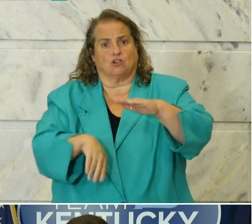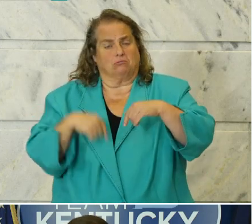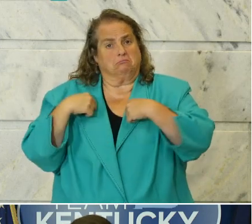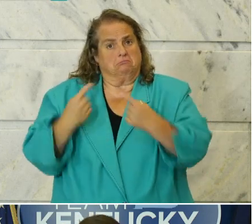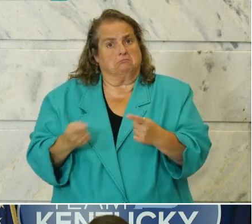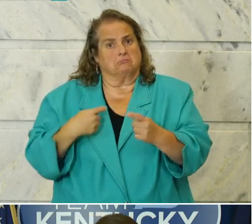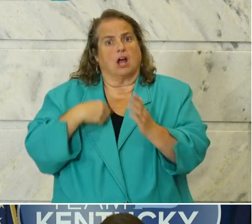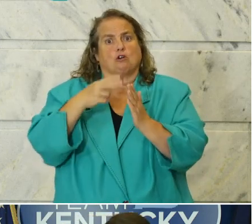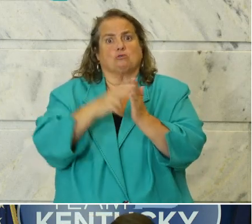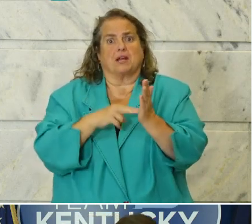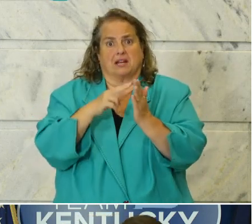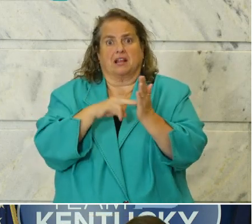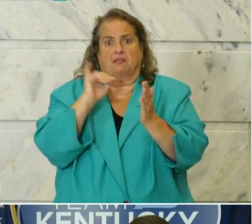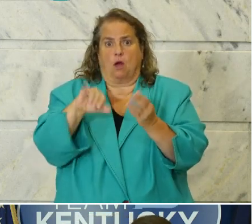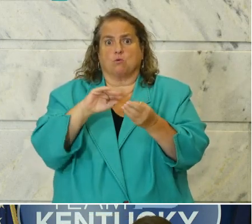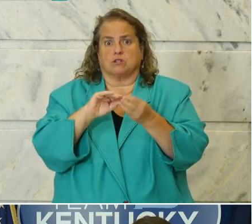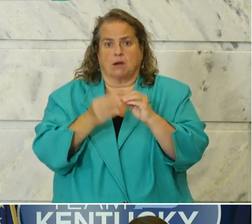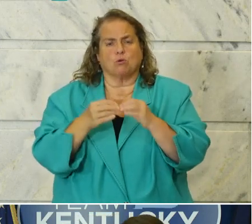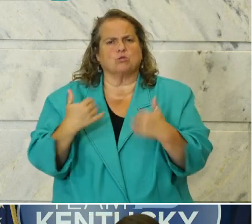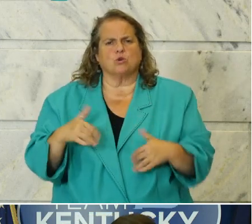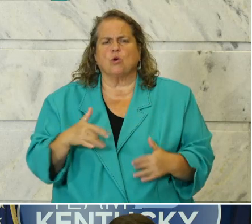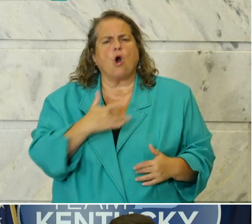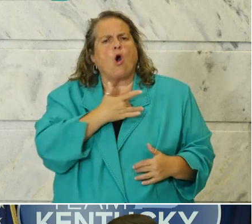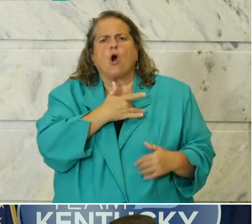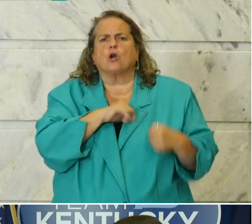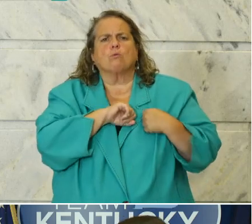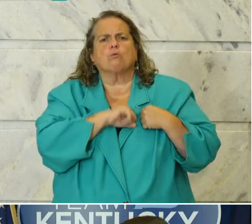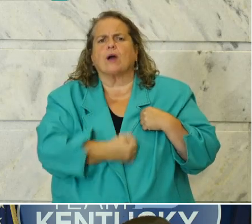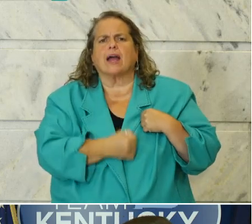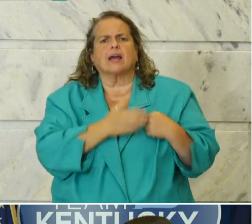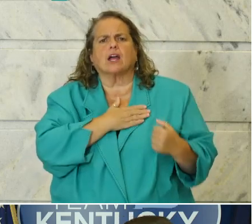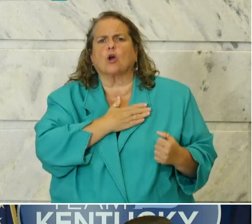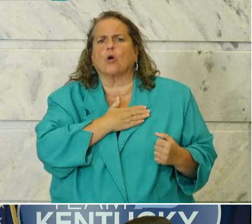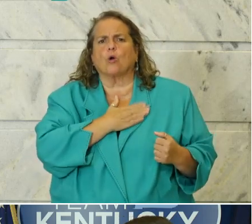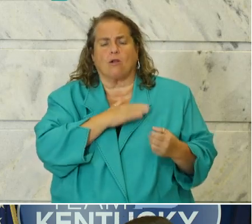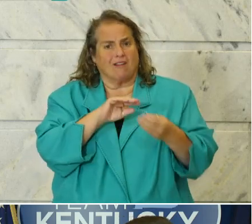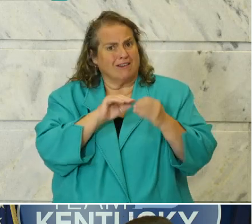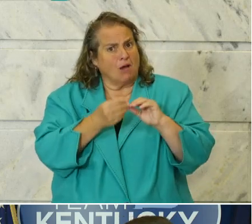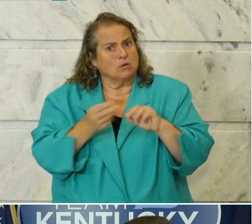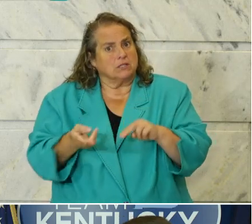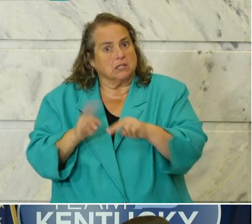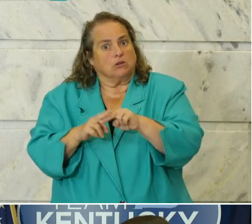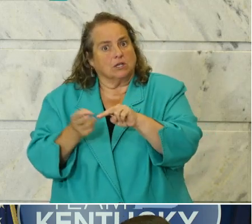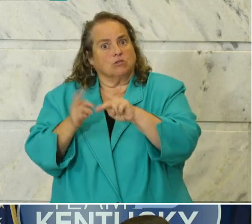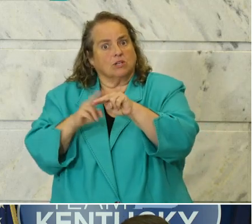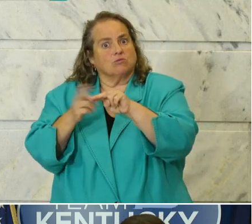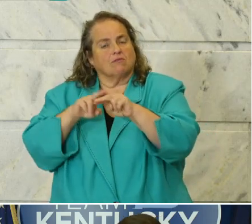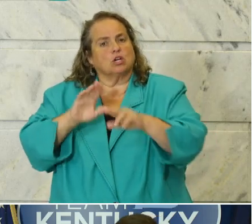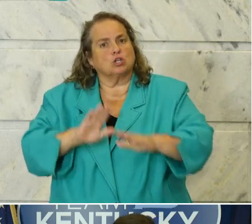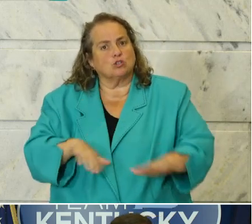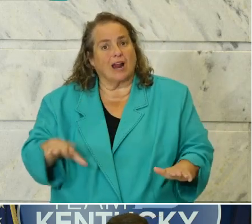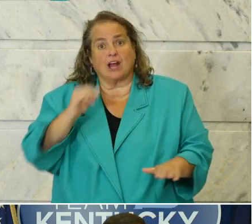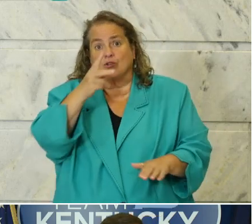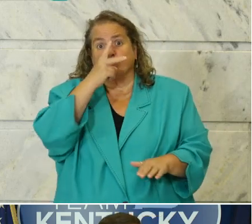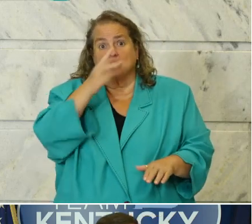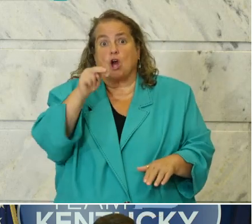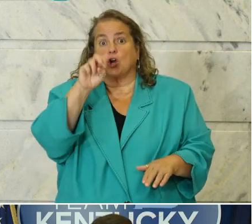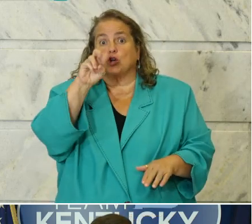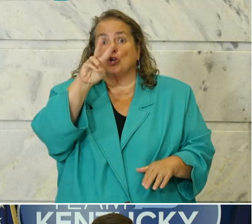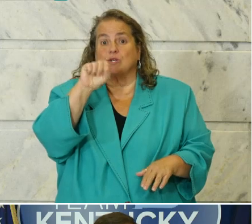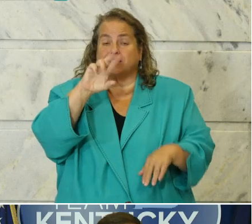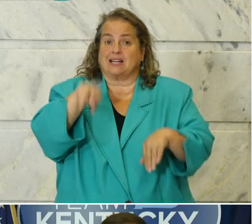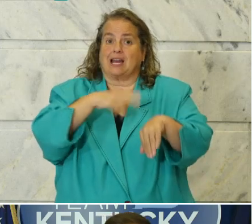and it's heartbreaking in how much those numbers are increasing. And then hopefully you all saw this news nationally, 100,000